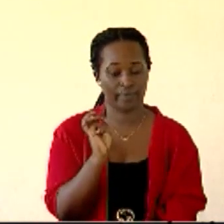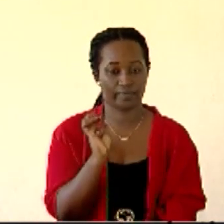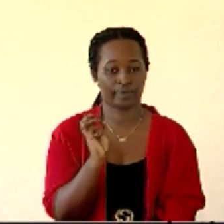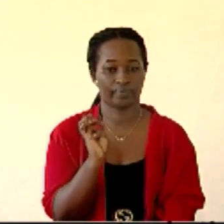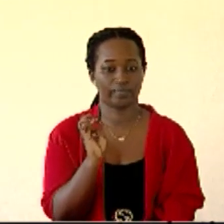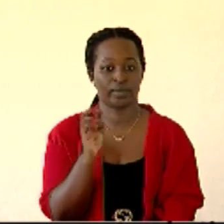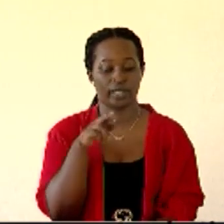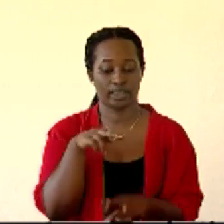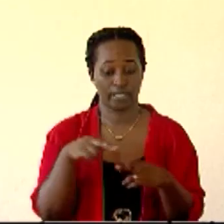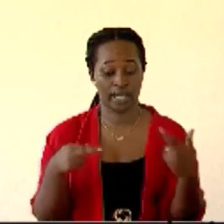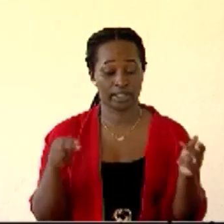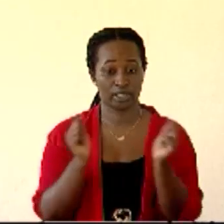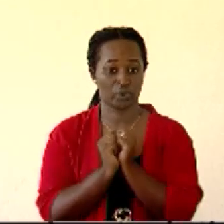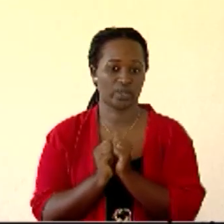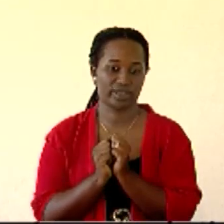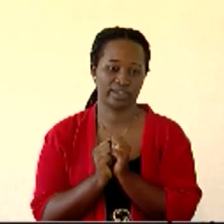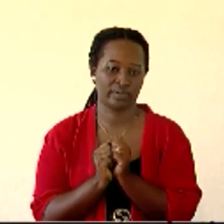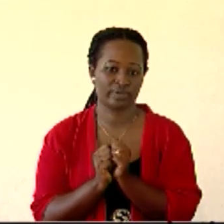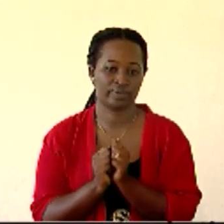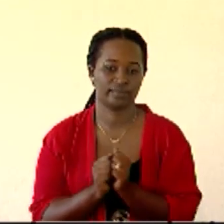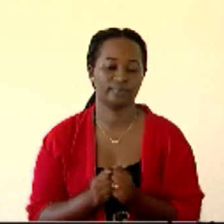They are reacting together.